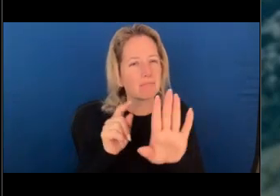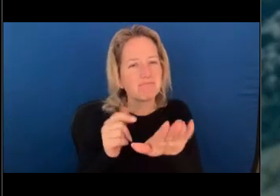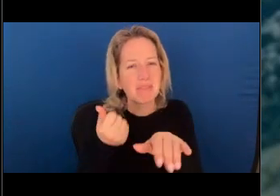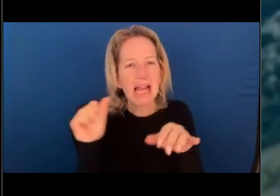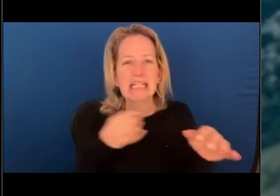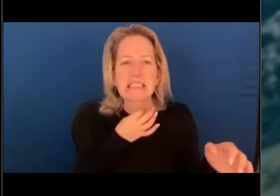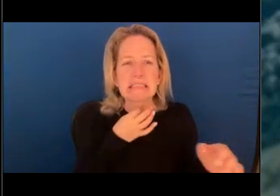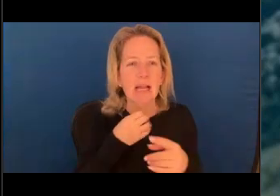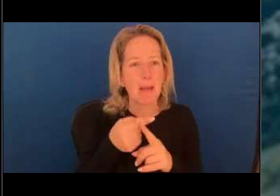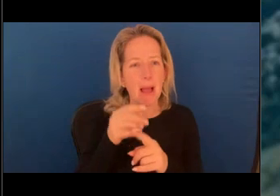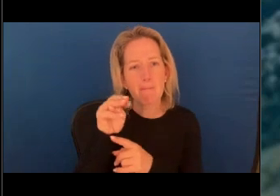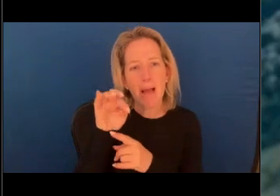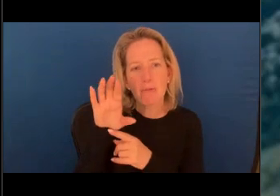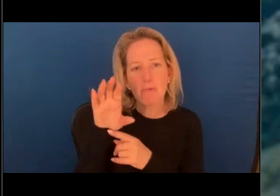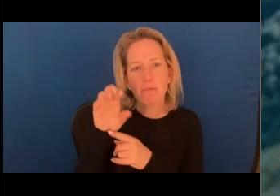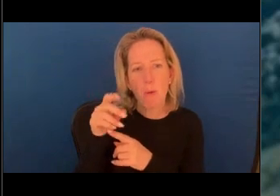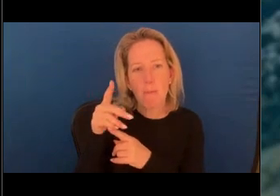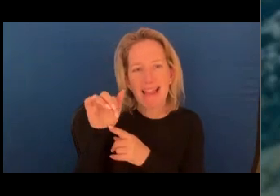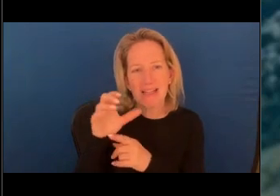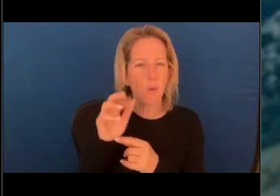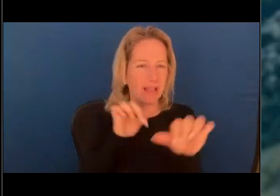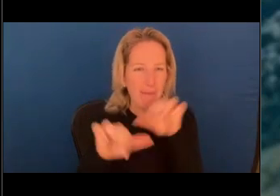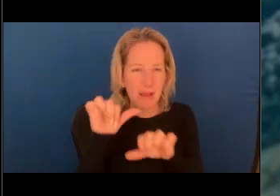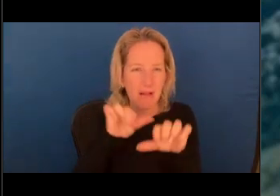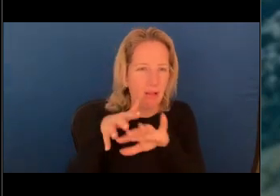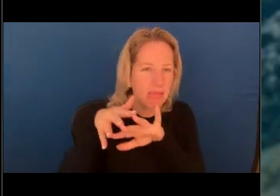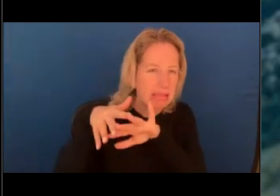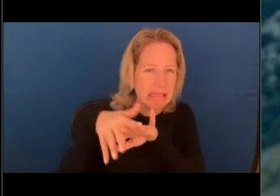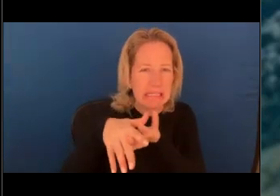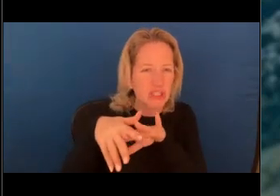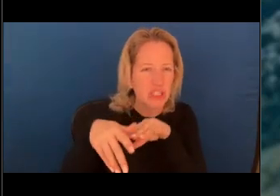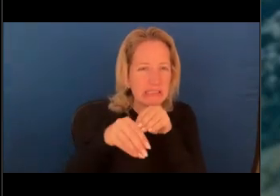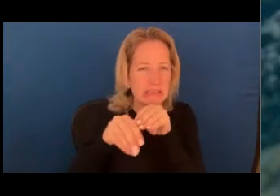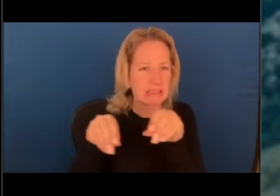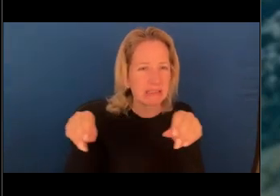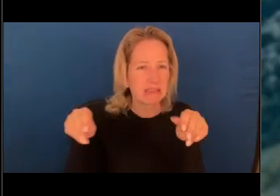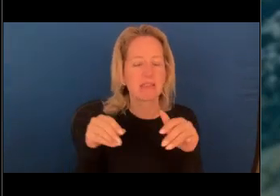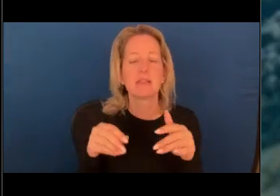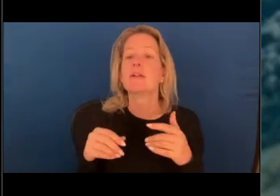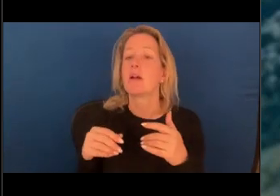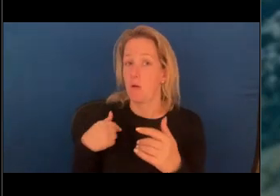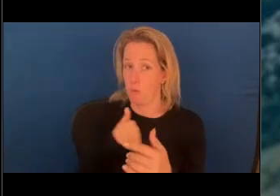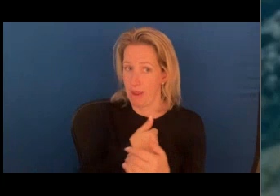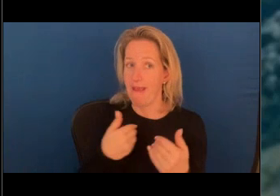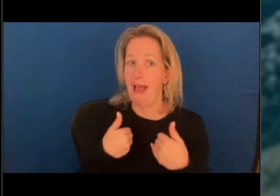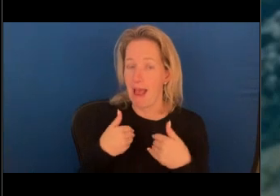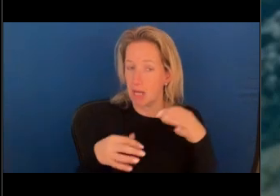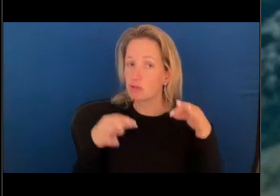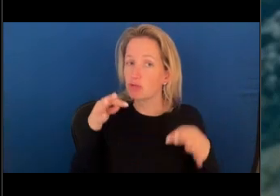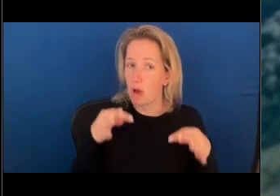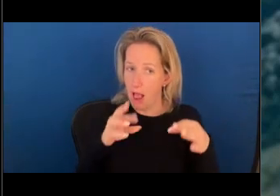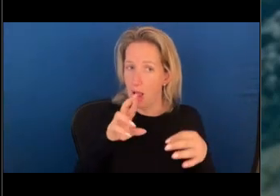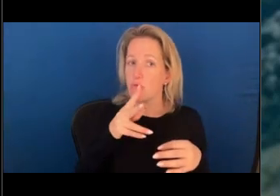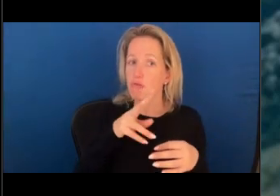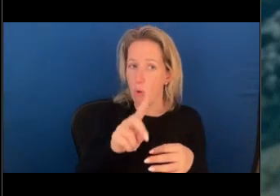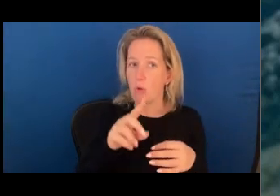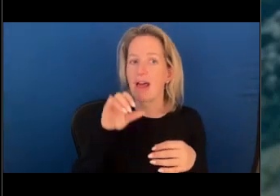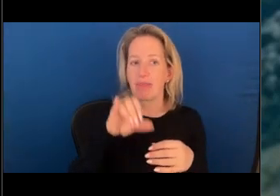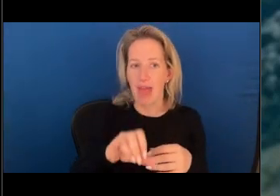leaching from that? So we had a trial road that was paved, not with our nets, but with just